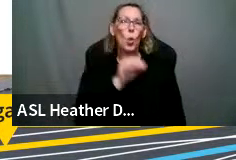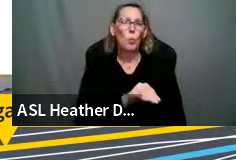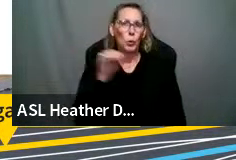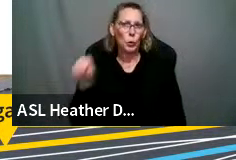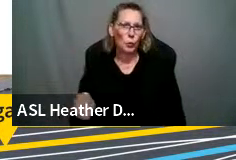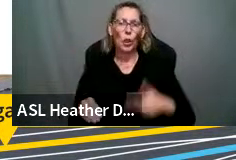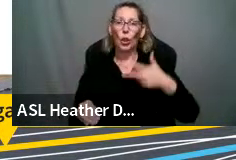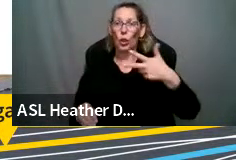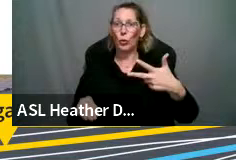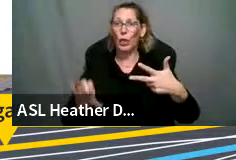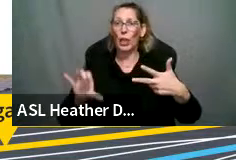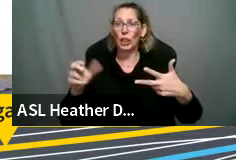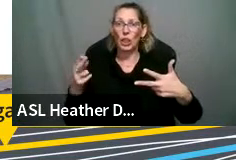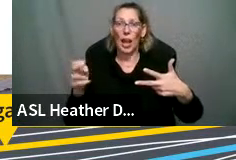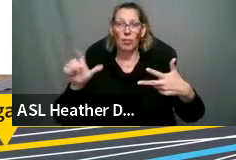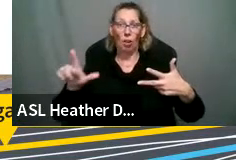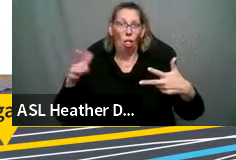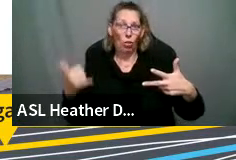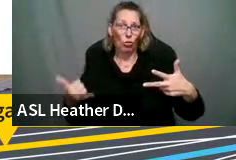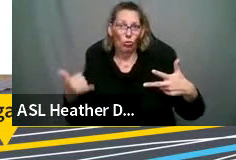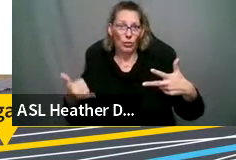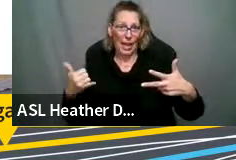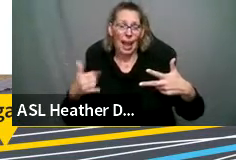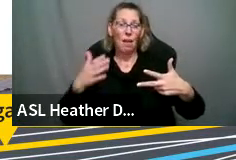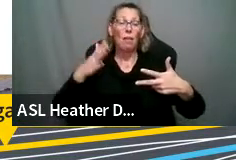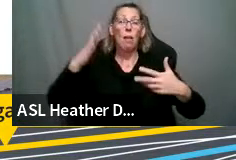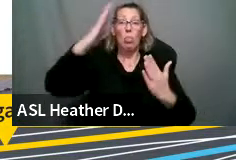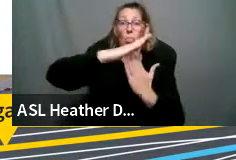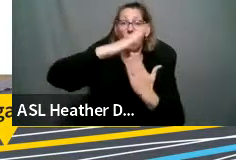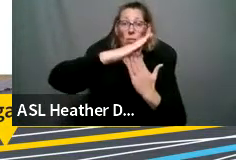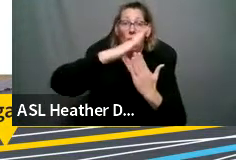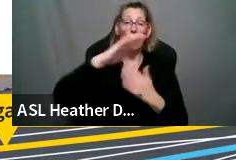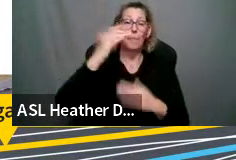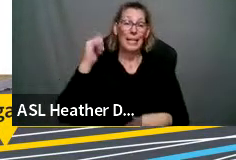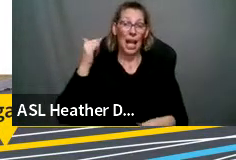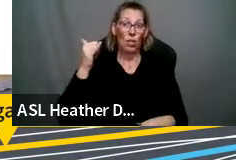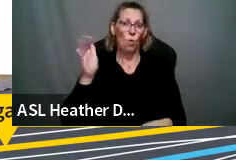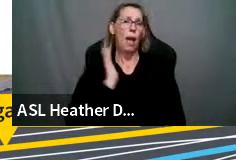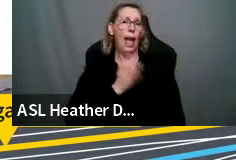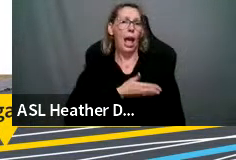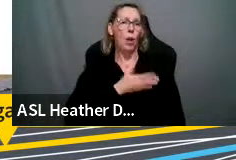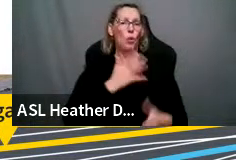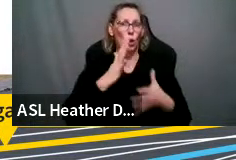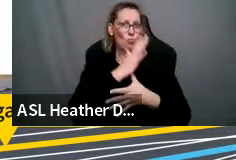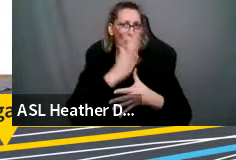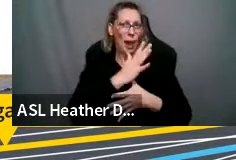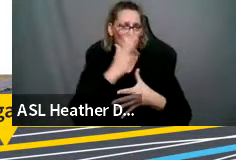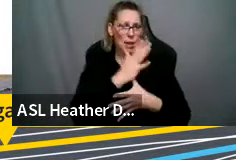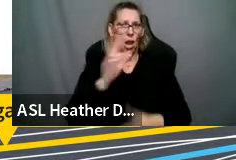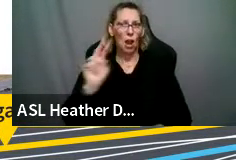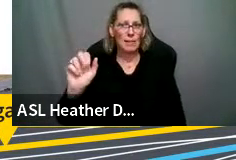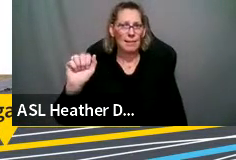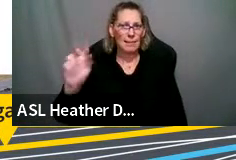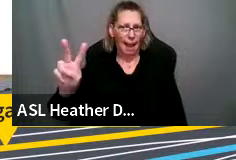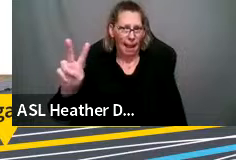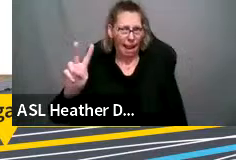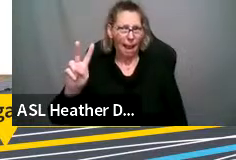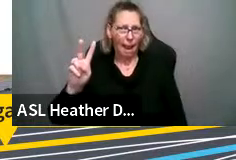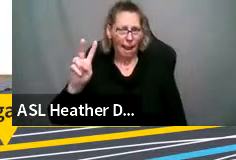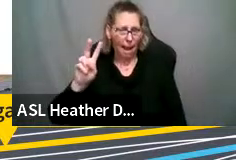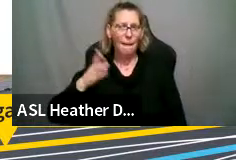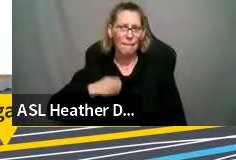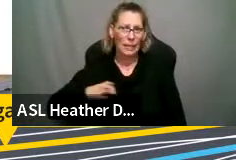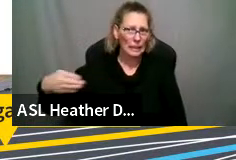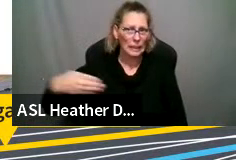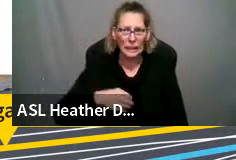navigation channels today. In the upper graphic with the yellow line is our primary navigation channel. That is the channel where